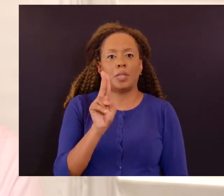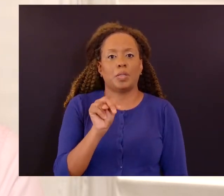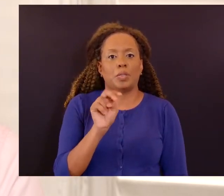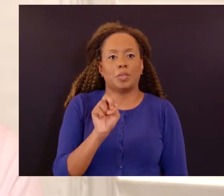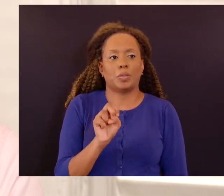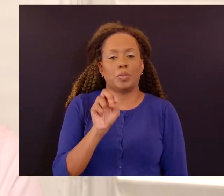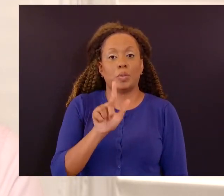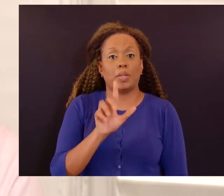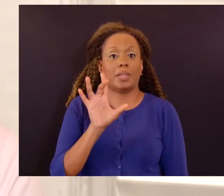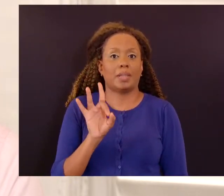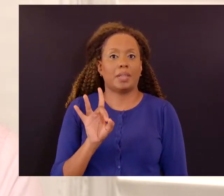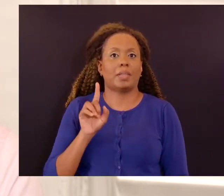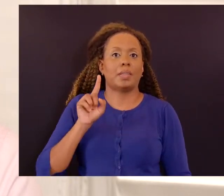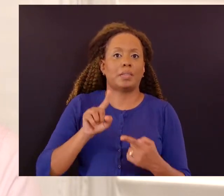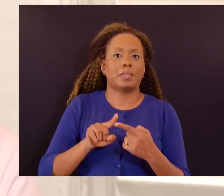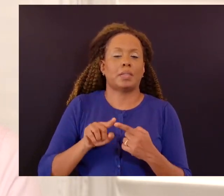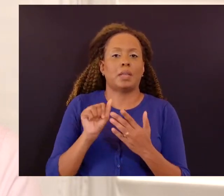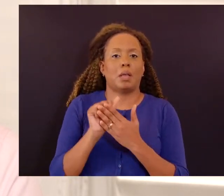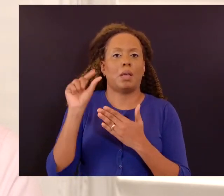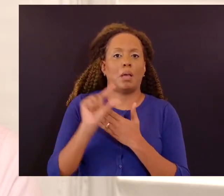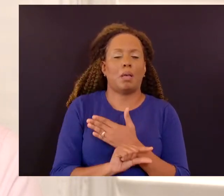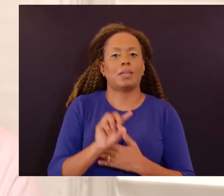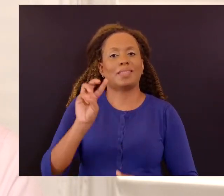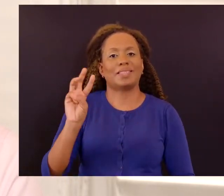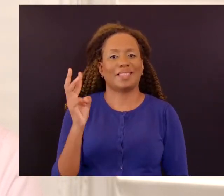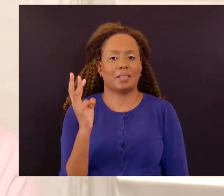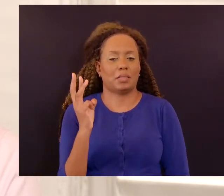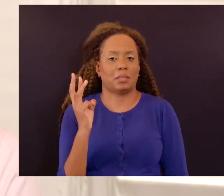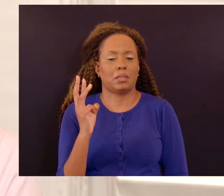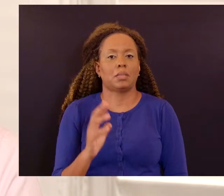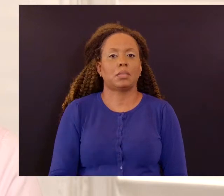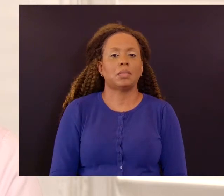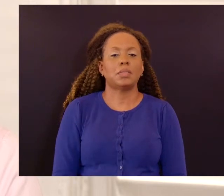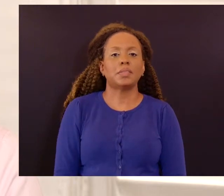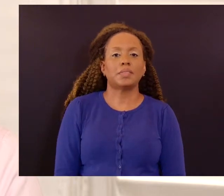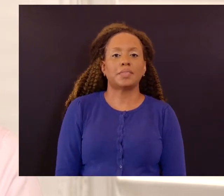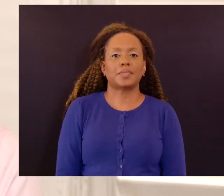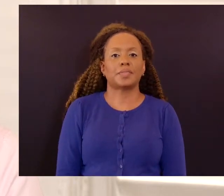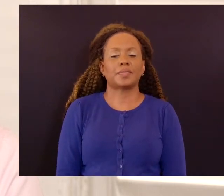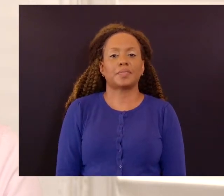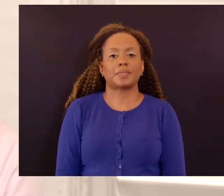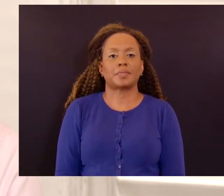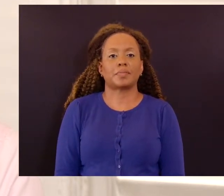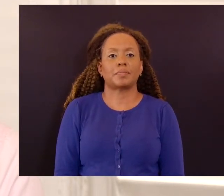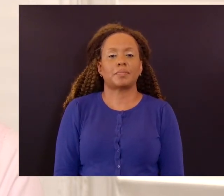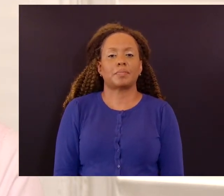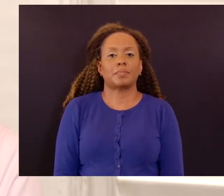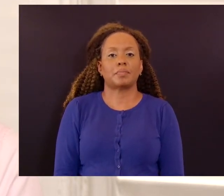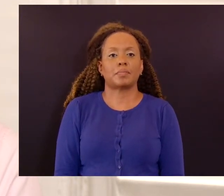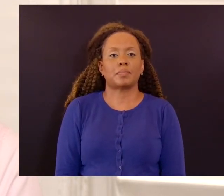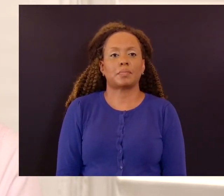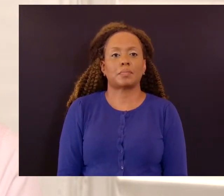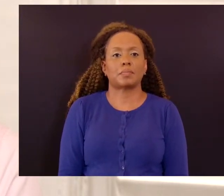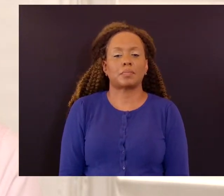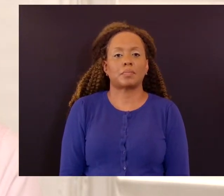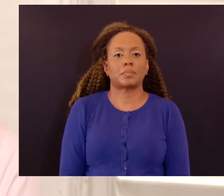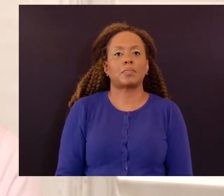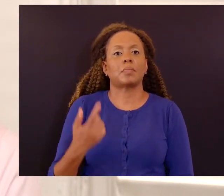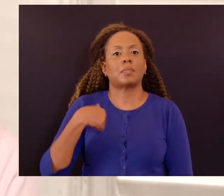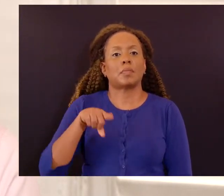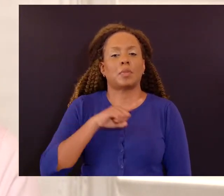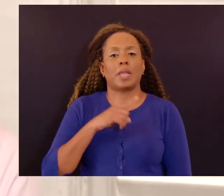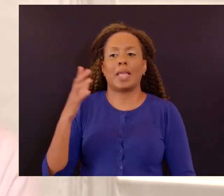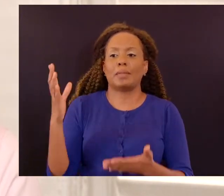and run until the 6th of August. Additionally, we have also been able to take advantage of